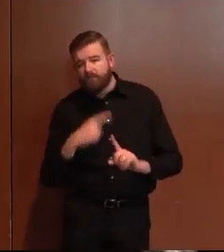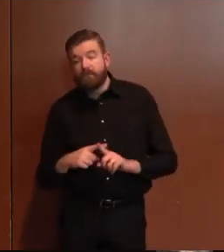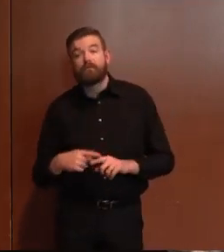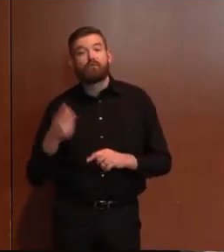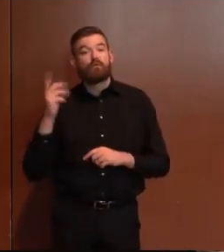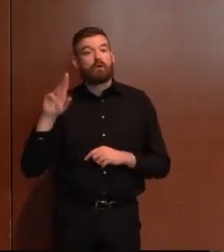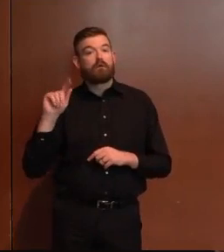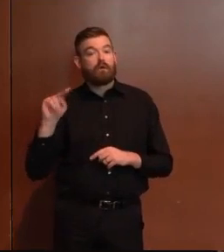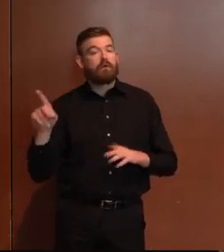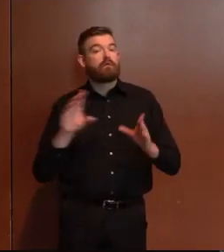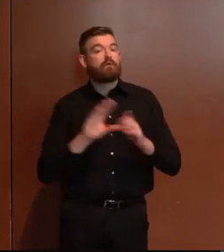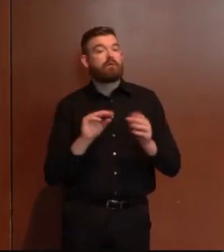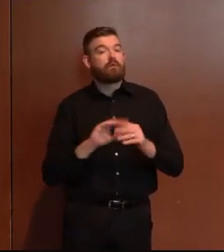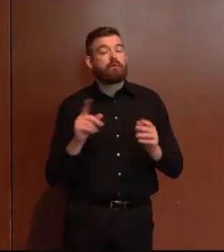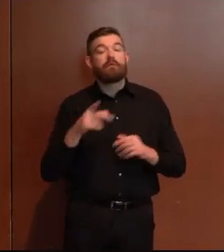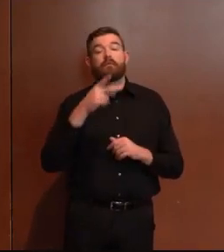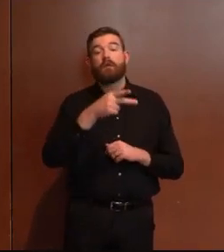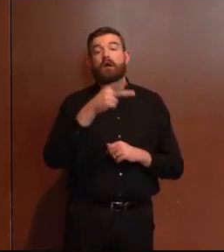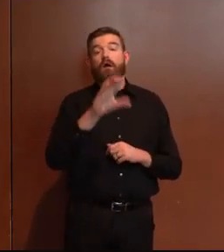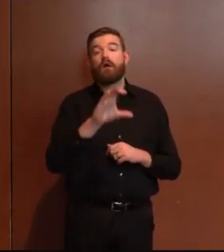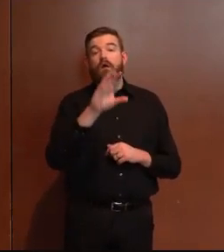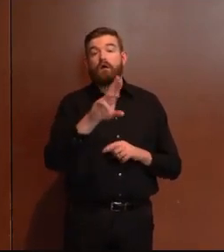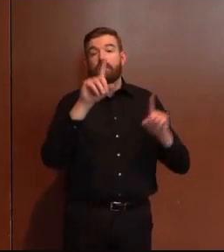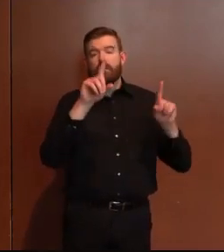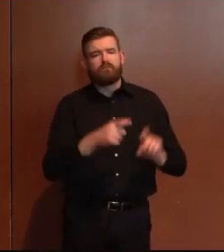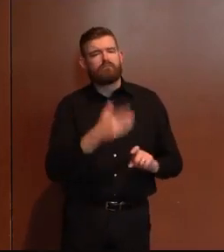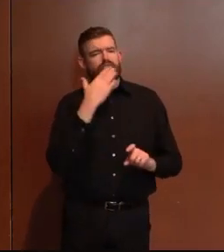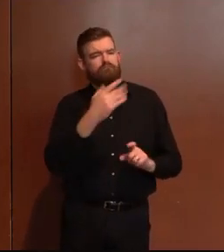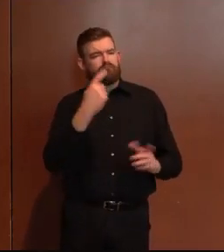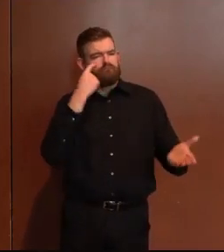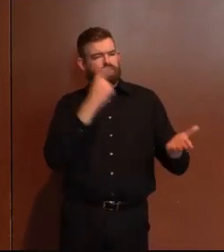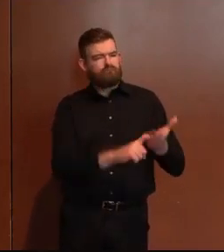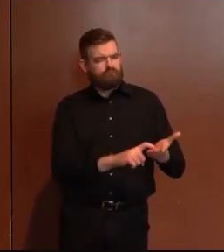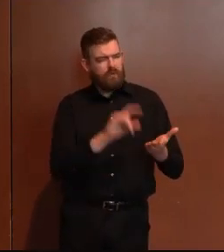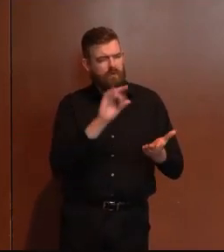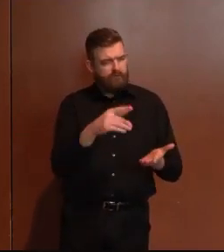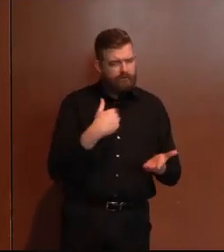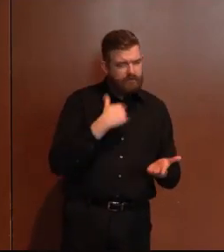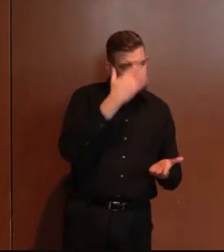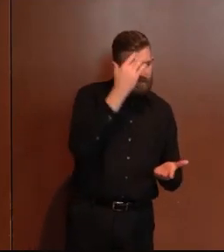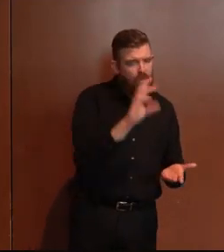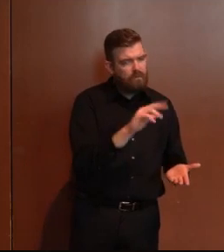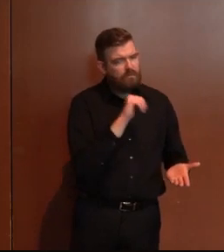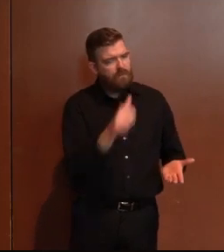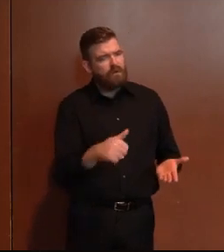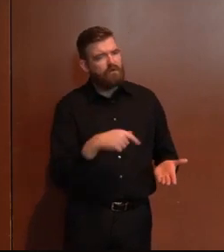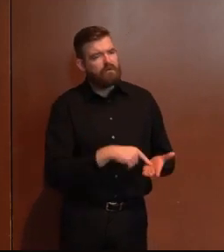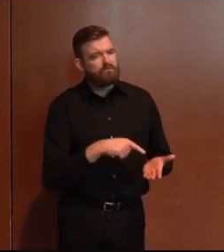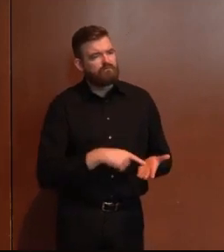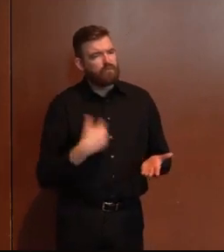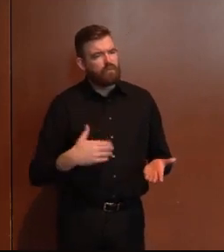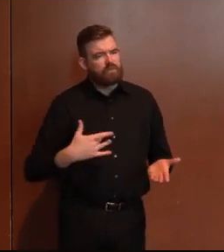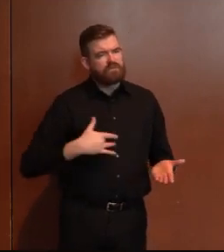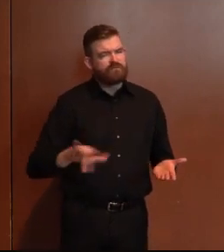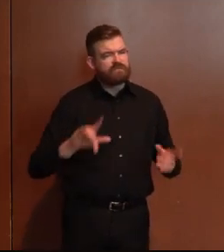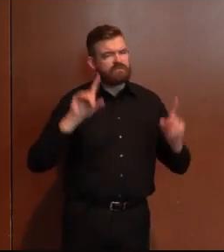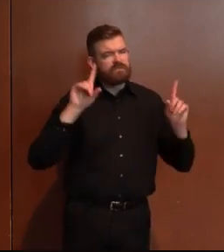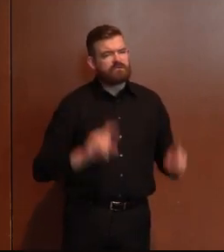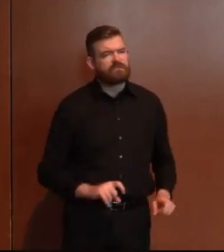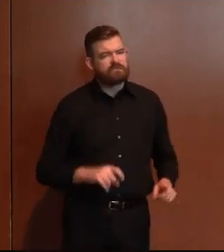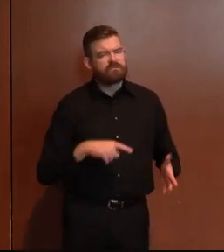tests, are really good at picking up disease if you have disease. In general, so the way that